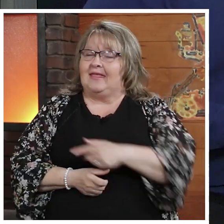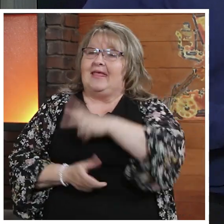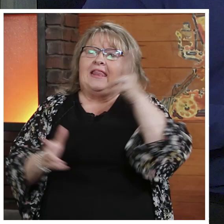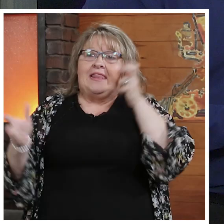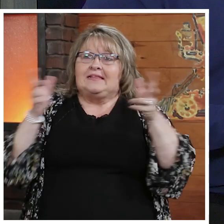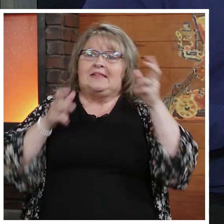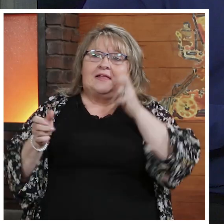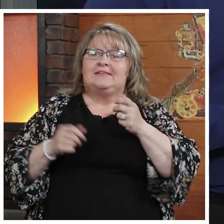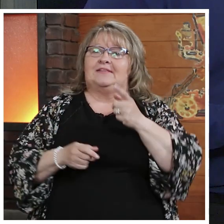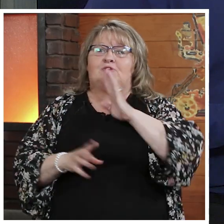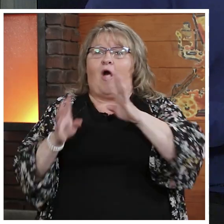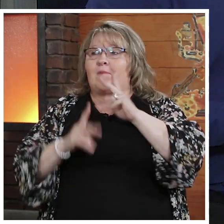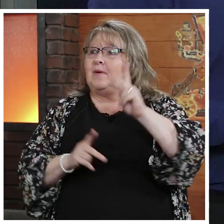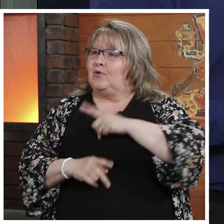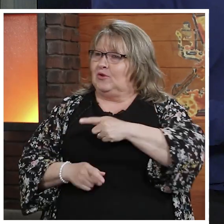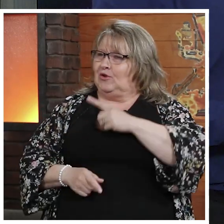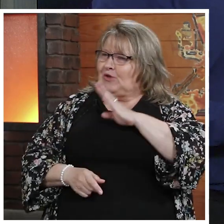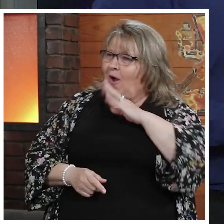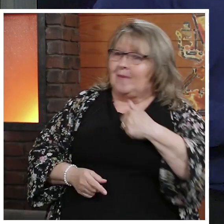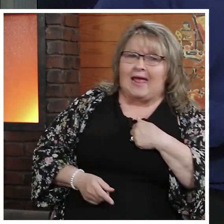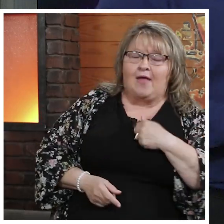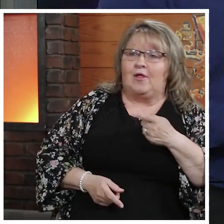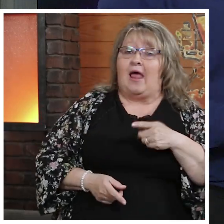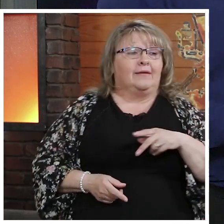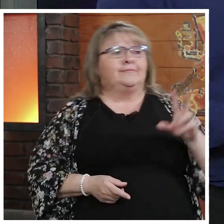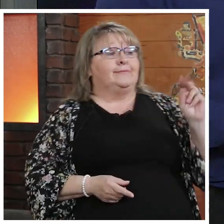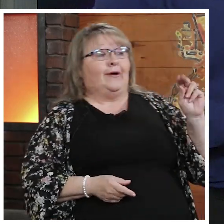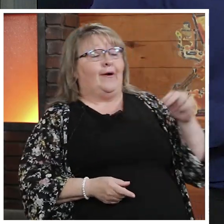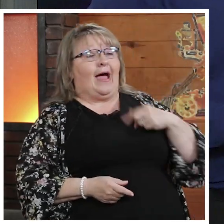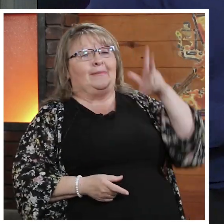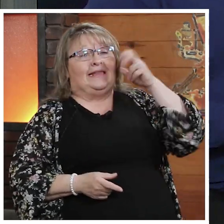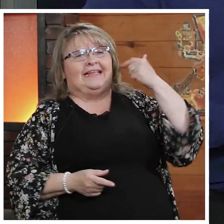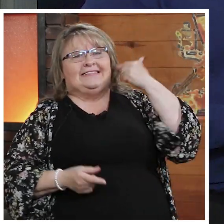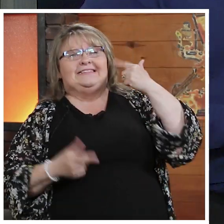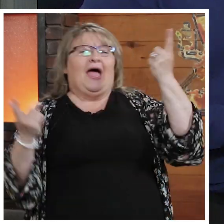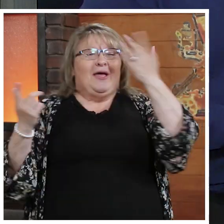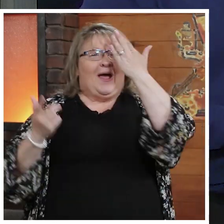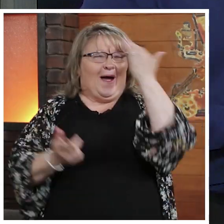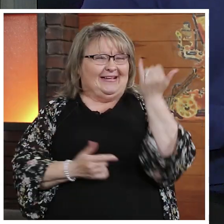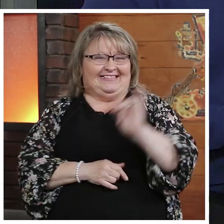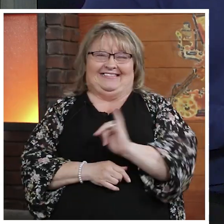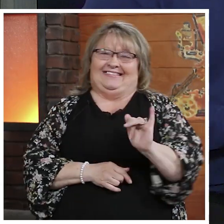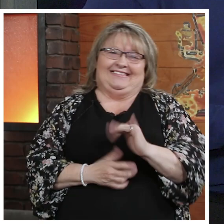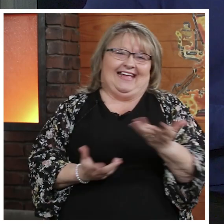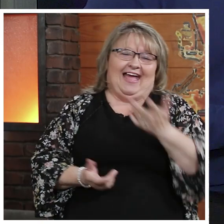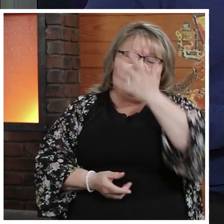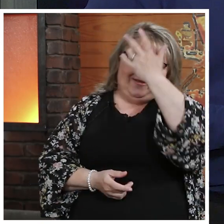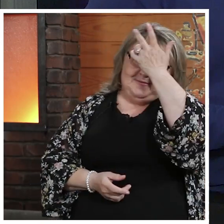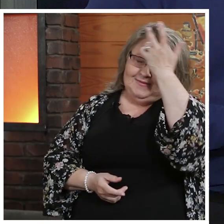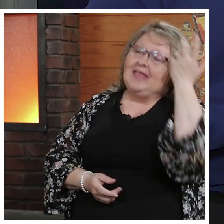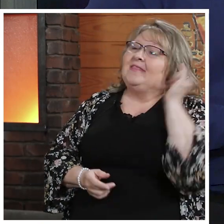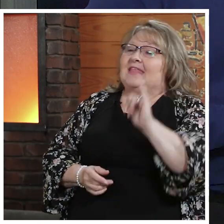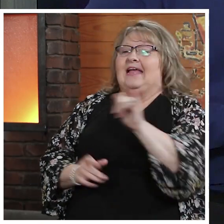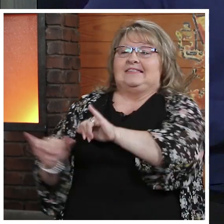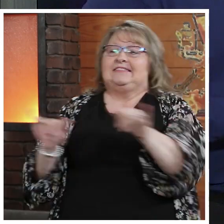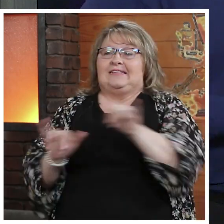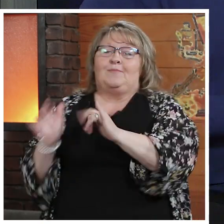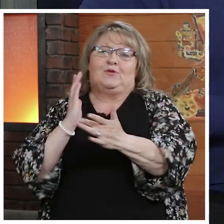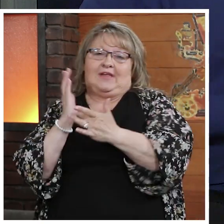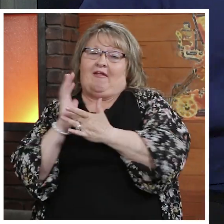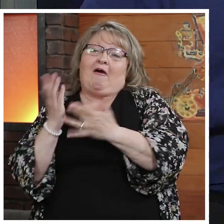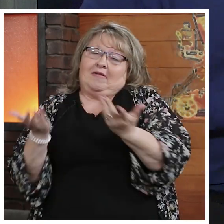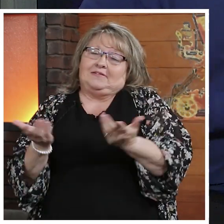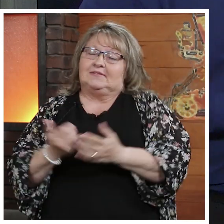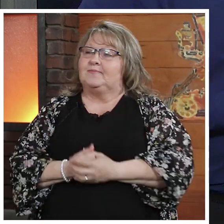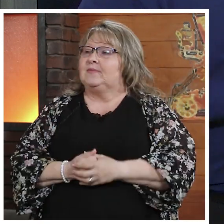to people, and you're like, are you talking to me? And they're like, no, I'm listening to something else. But this is very similar technology to that. So it's all